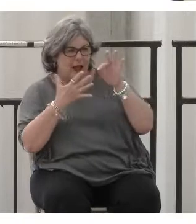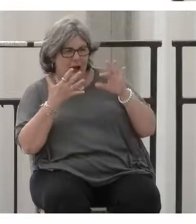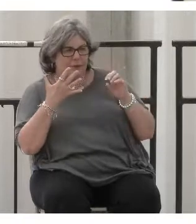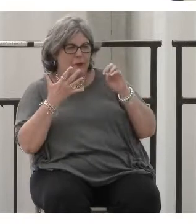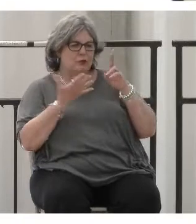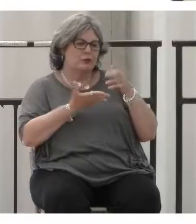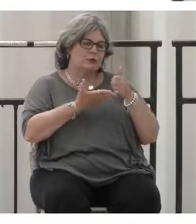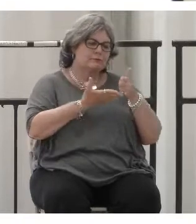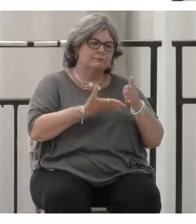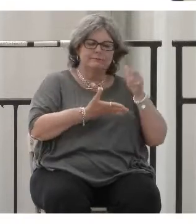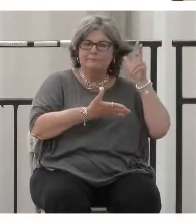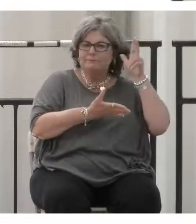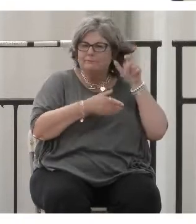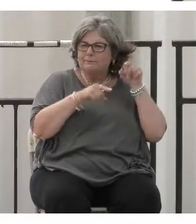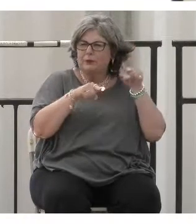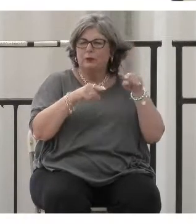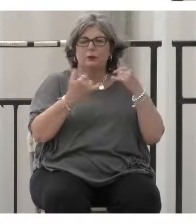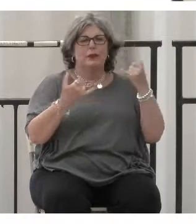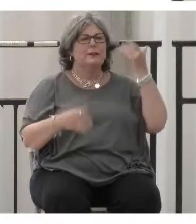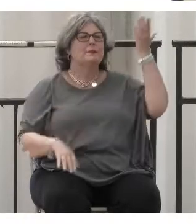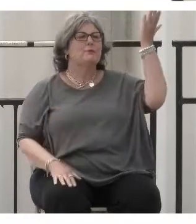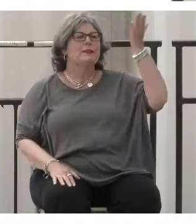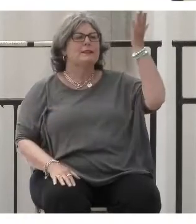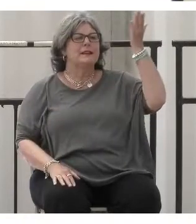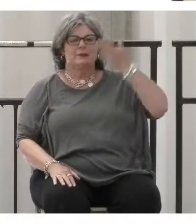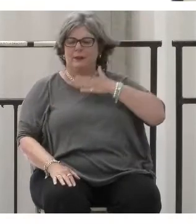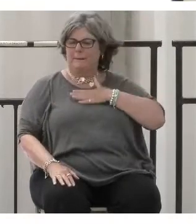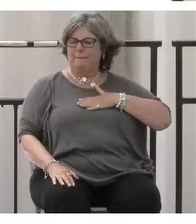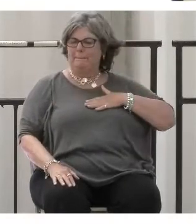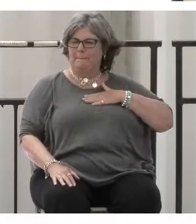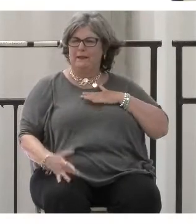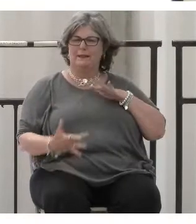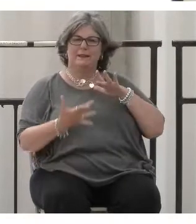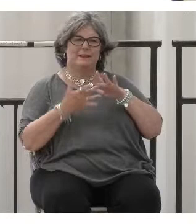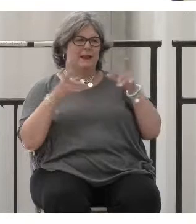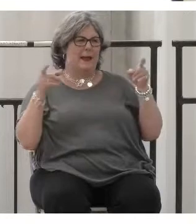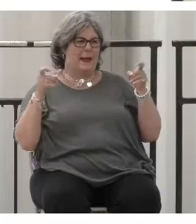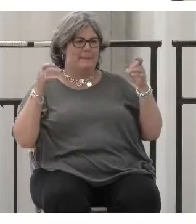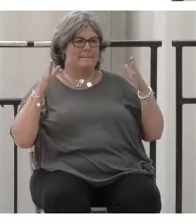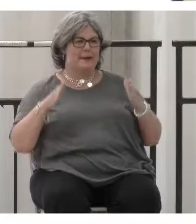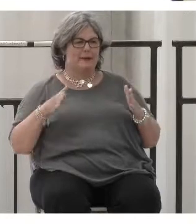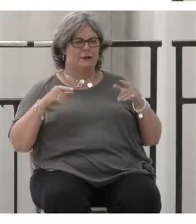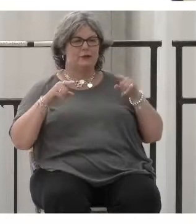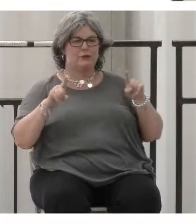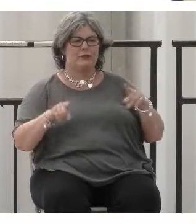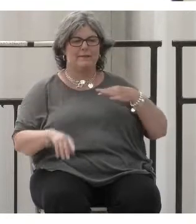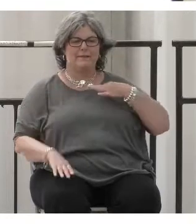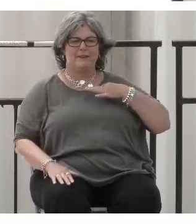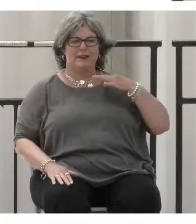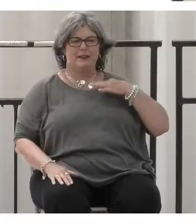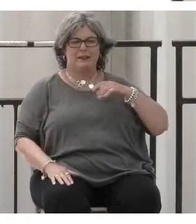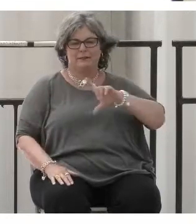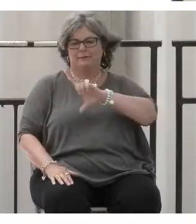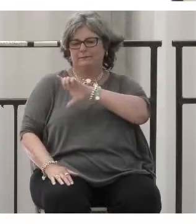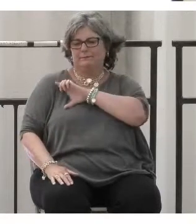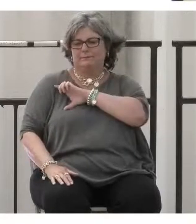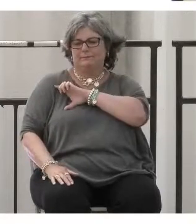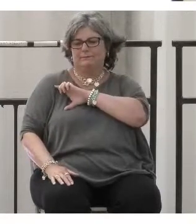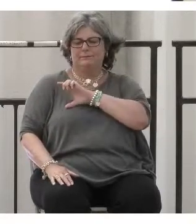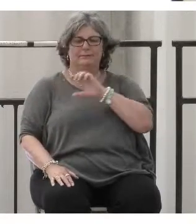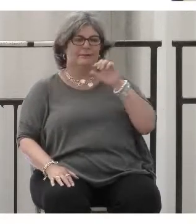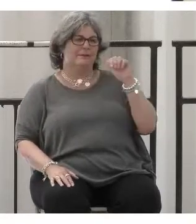or assistive listening during this presentation, please see our venue manager, volunteer wearing an Ask Me